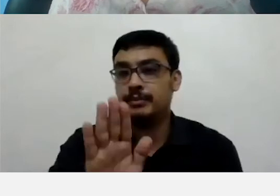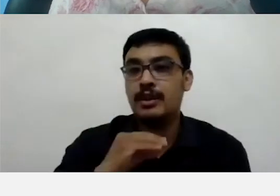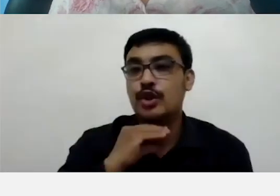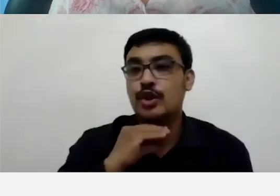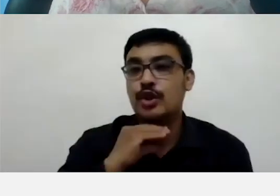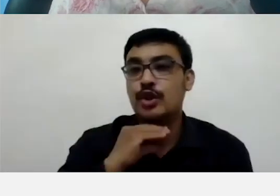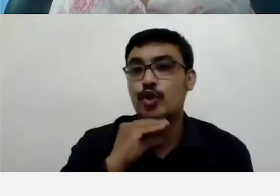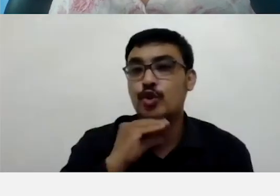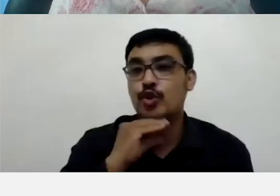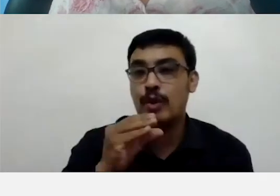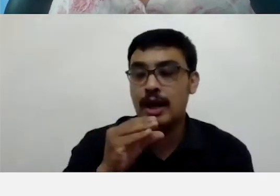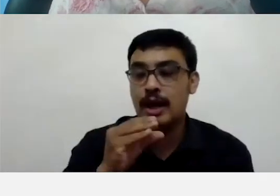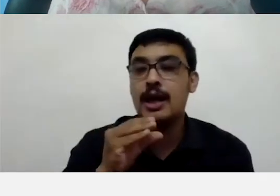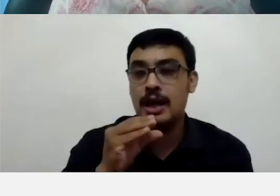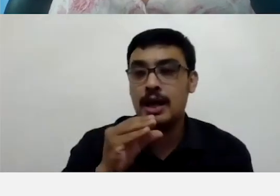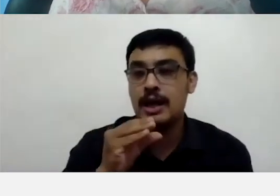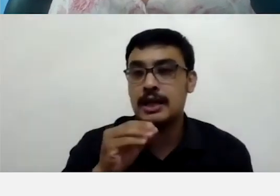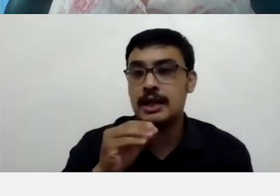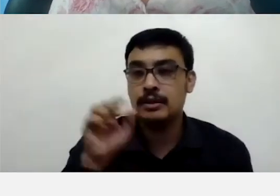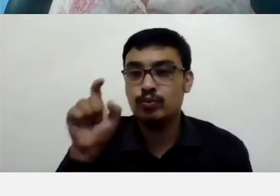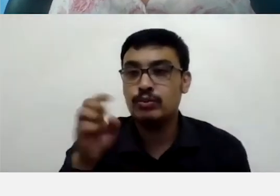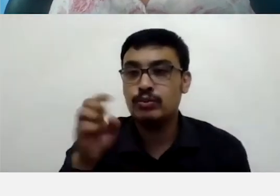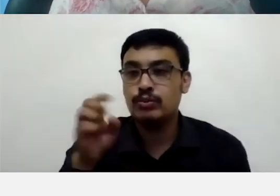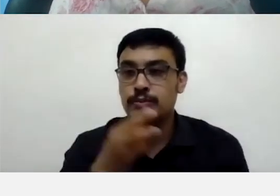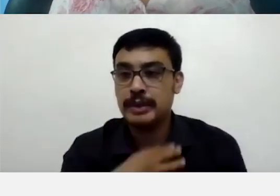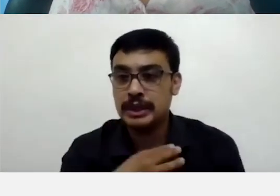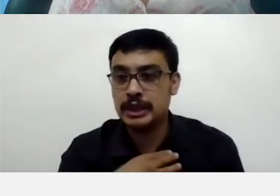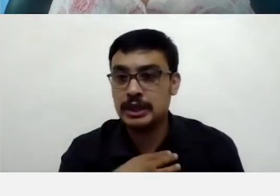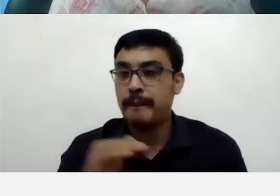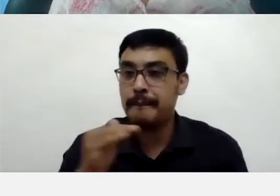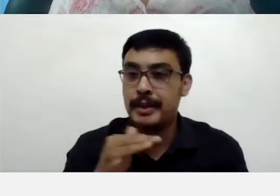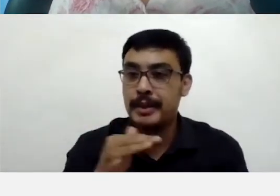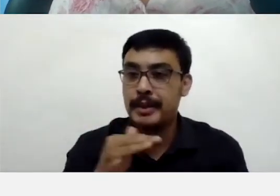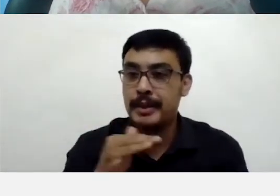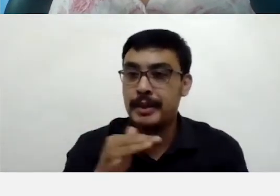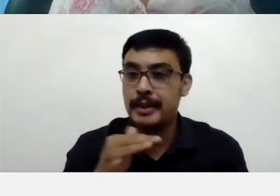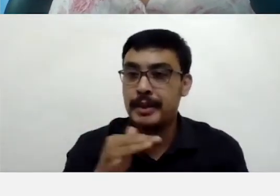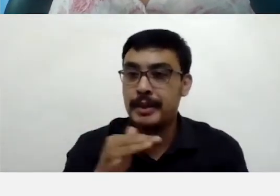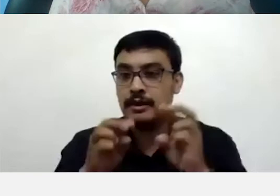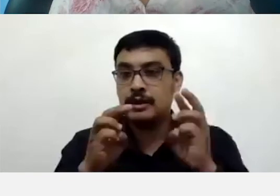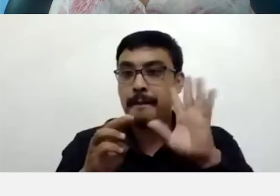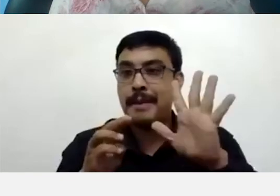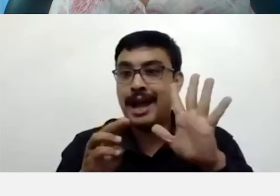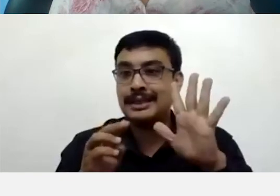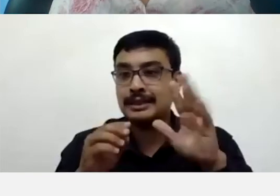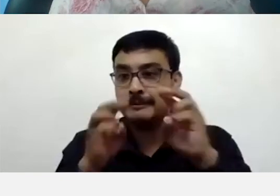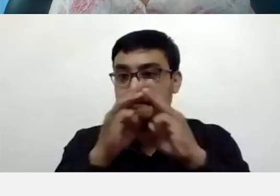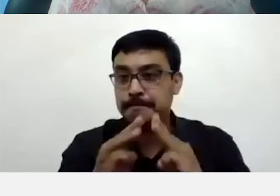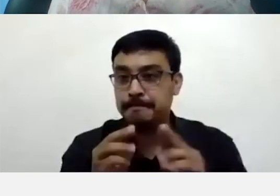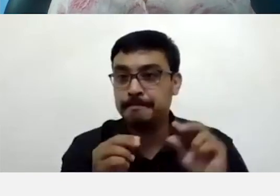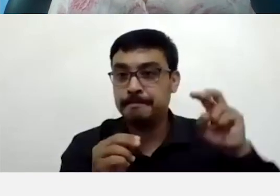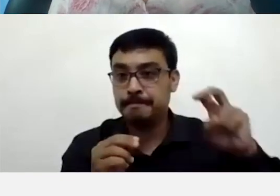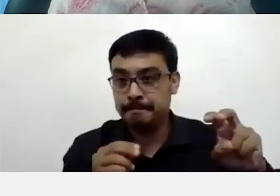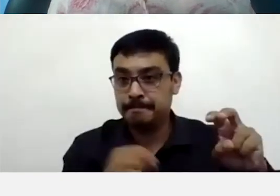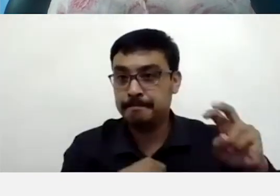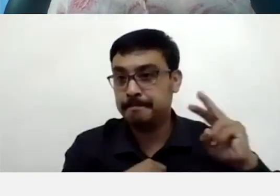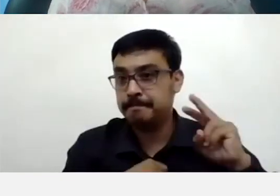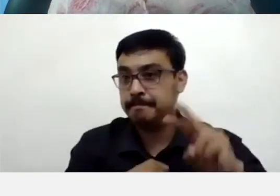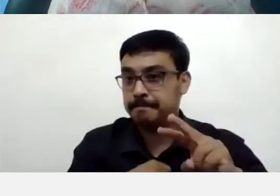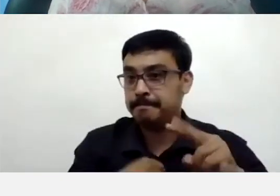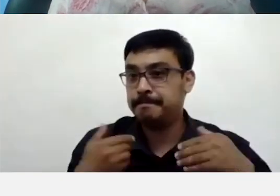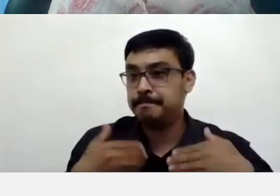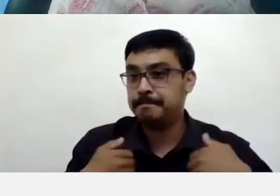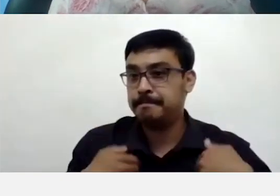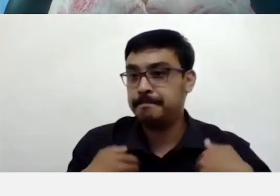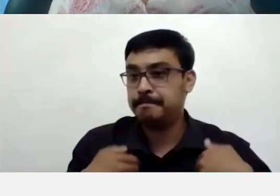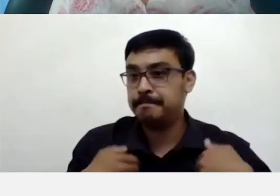sit on the plinth of the 5 stories temple and enjoy the festival. So after